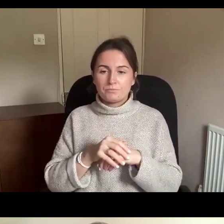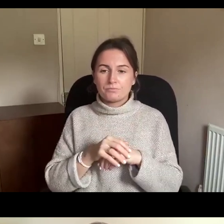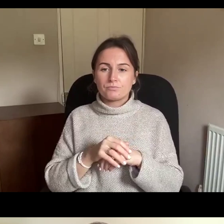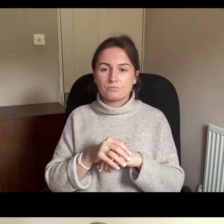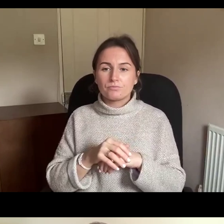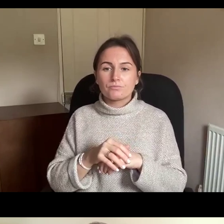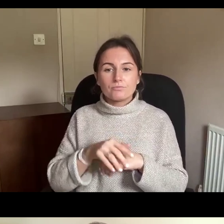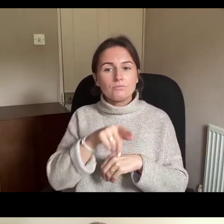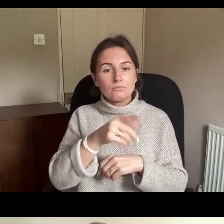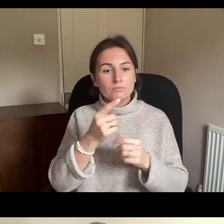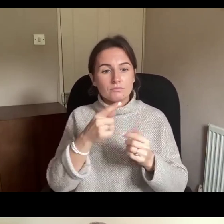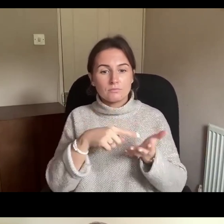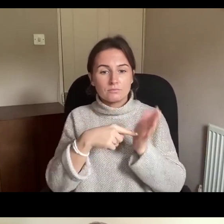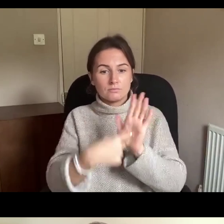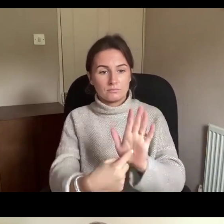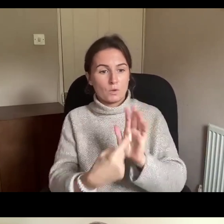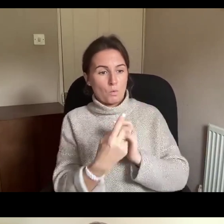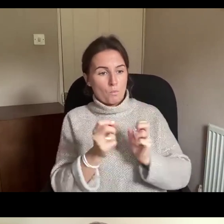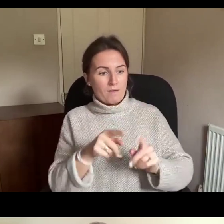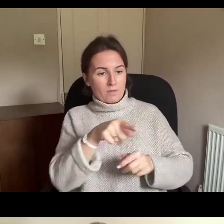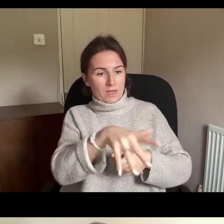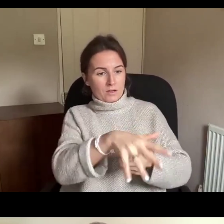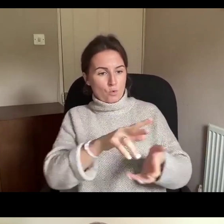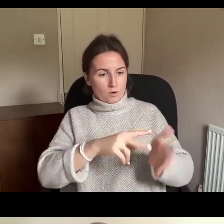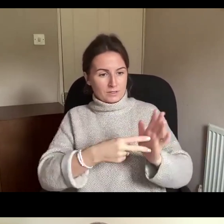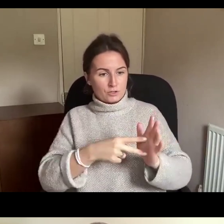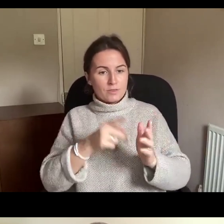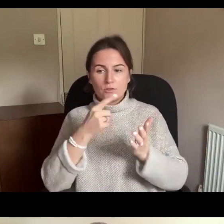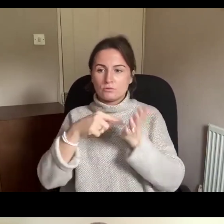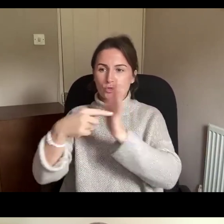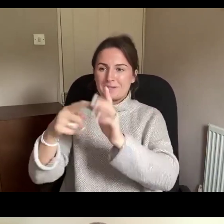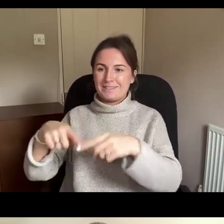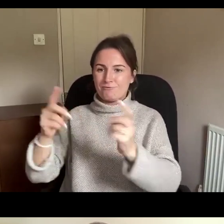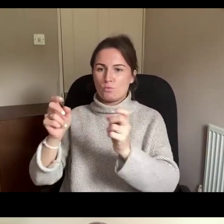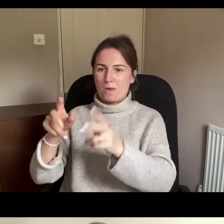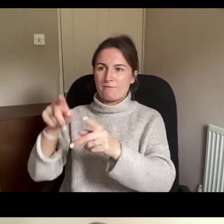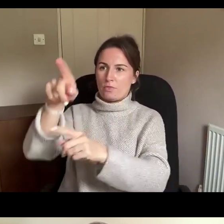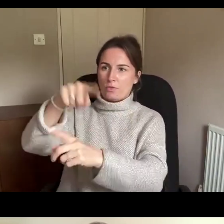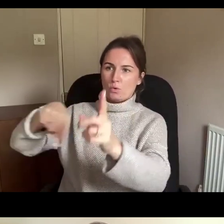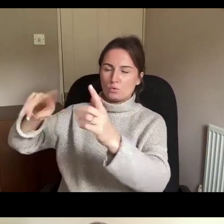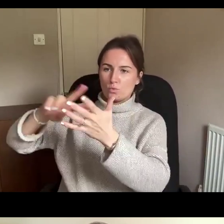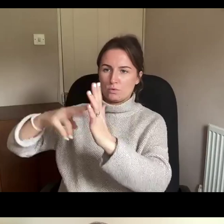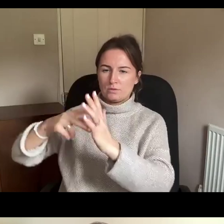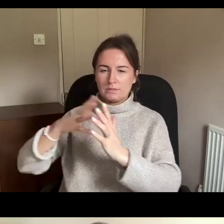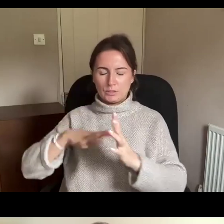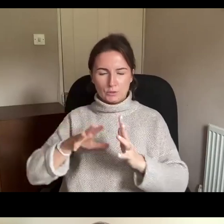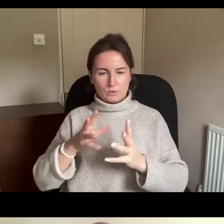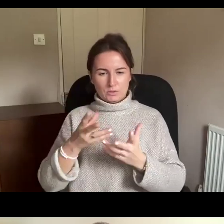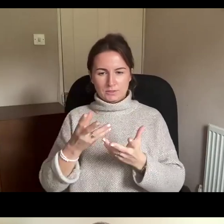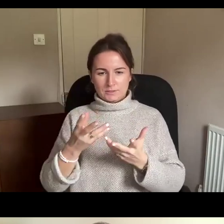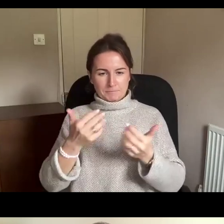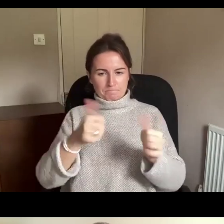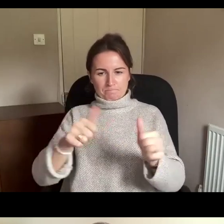different way for those organizations, that can potentially get confusing. So it is a complex issue that we're aware of and working towards